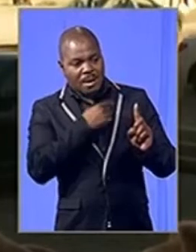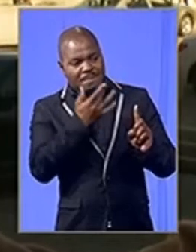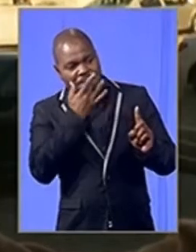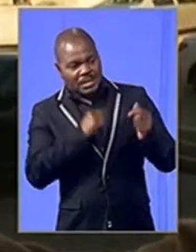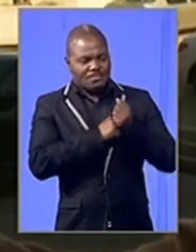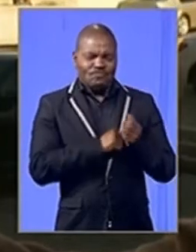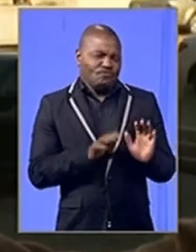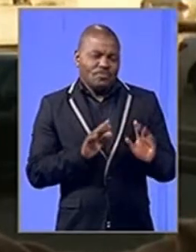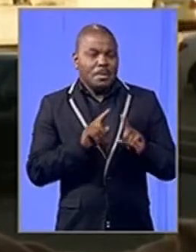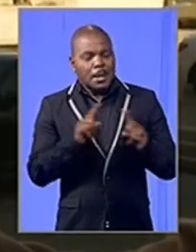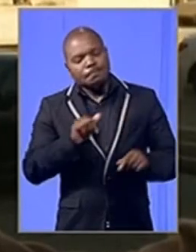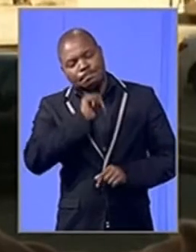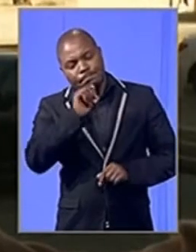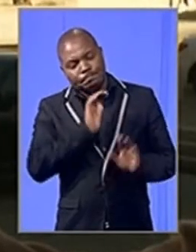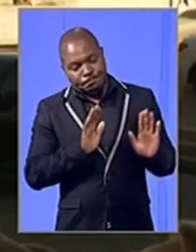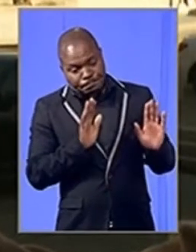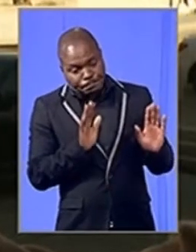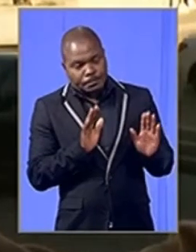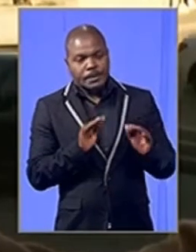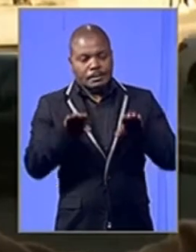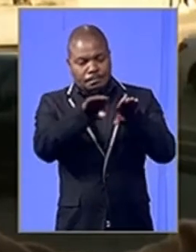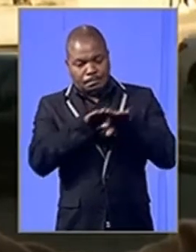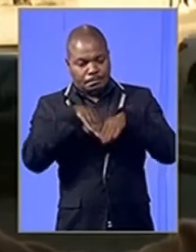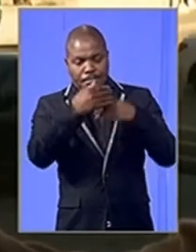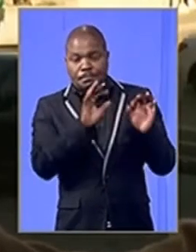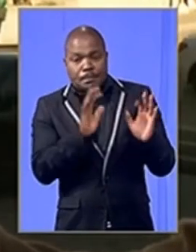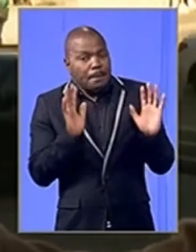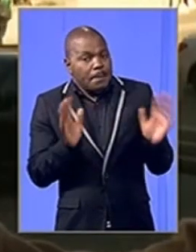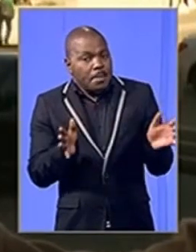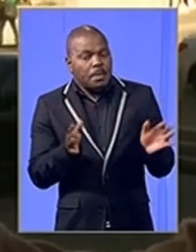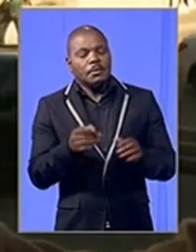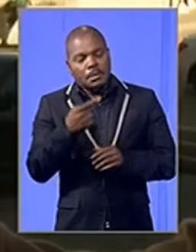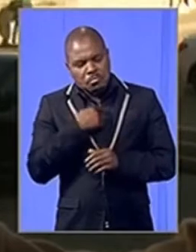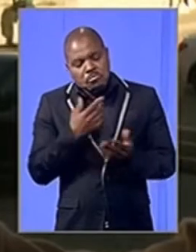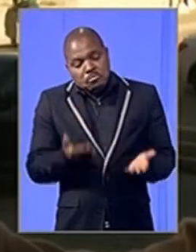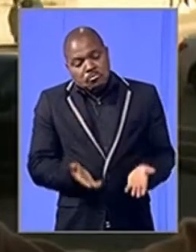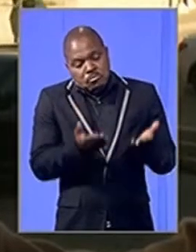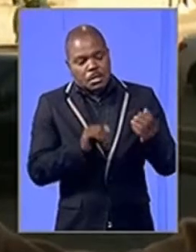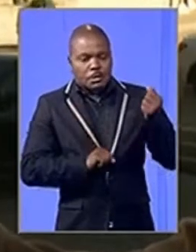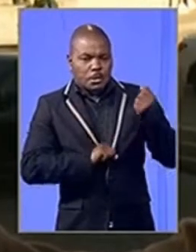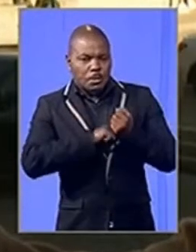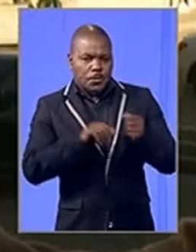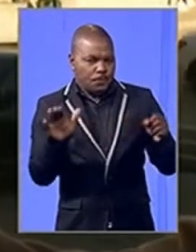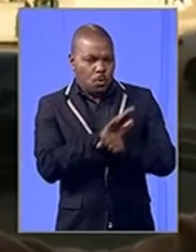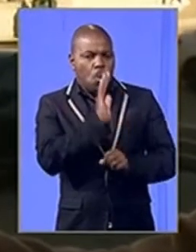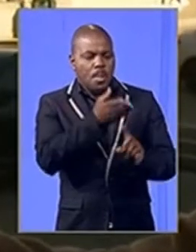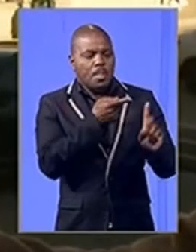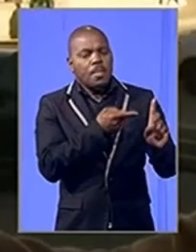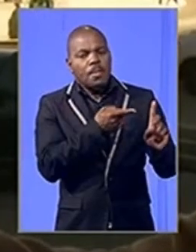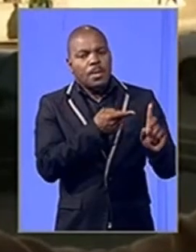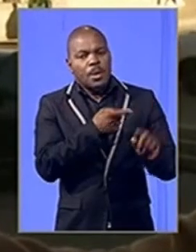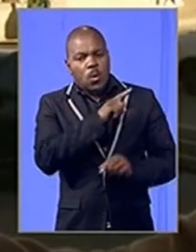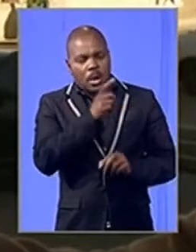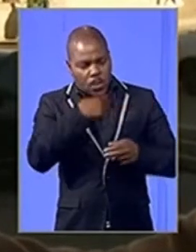now that that is said and done and democracy has played its part, we will offer our fullest support to the Speaker of the House because